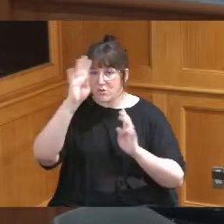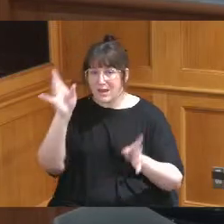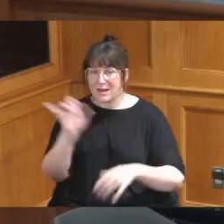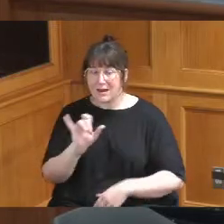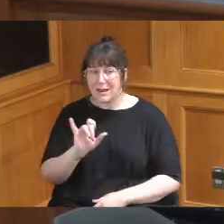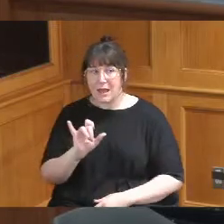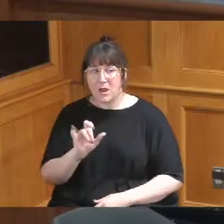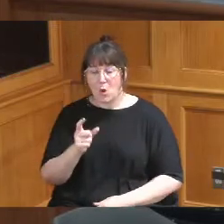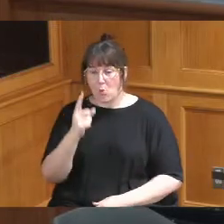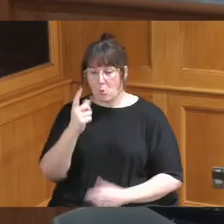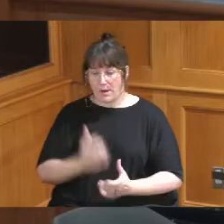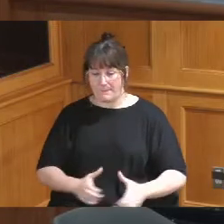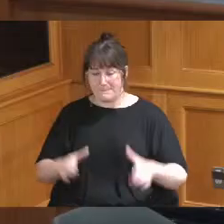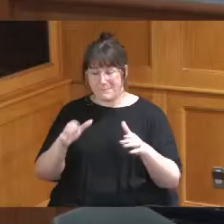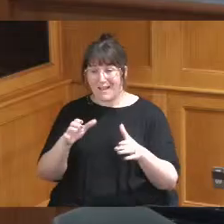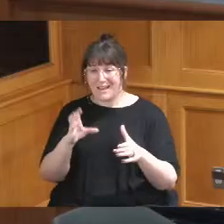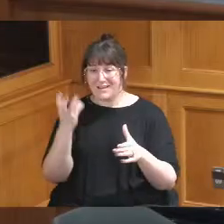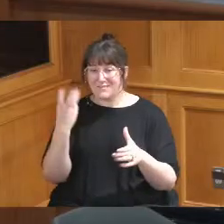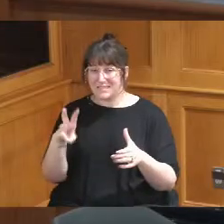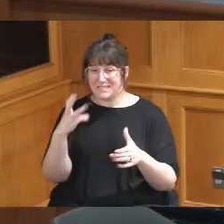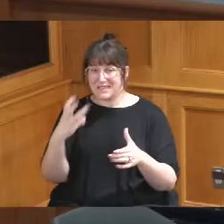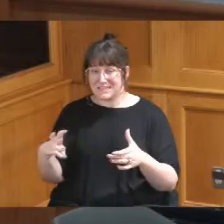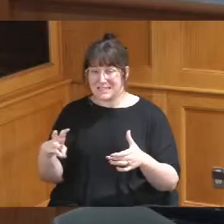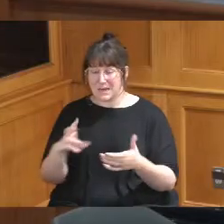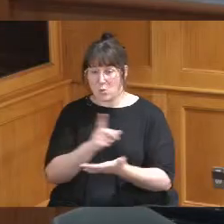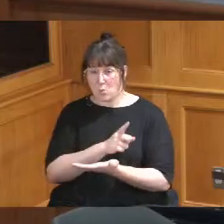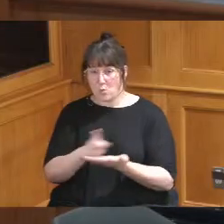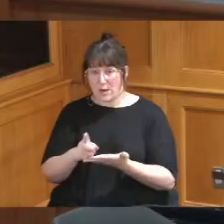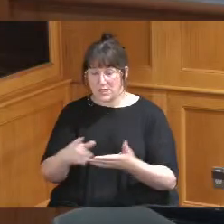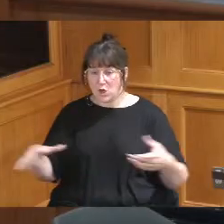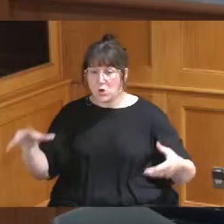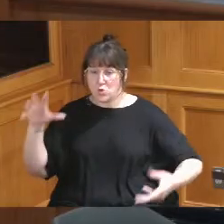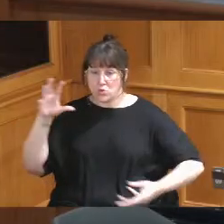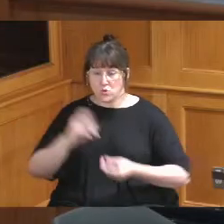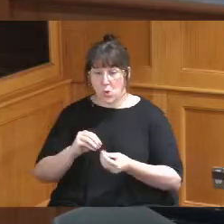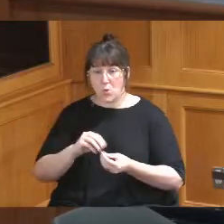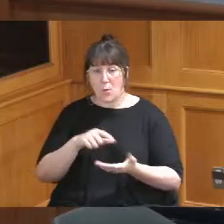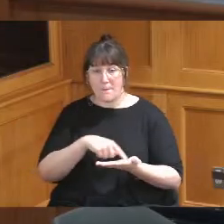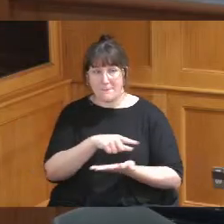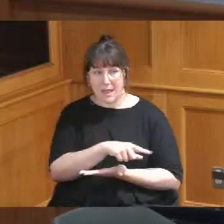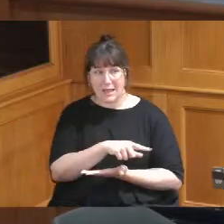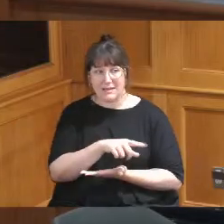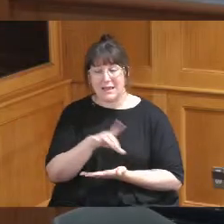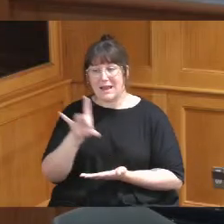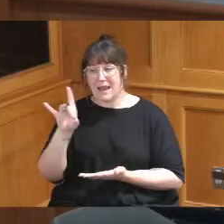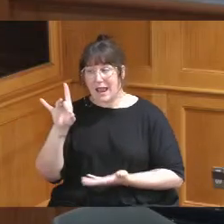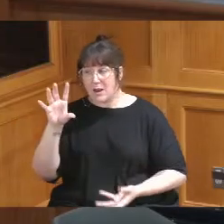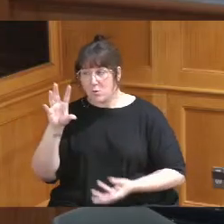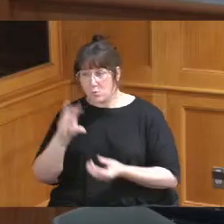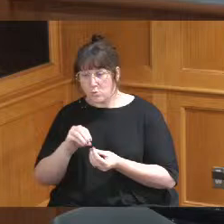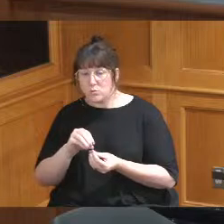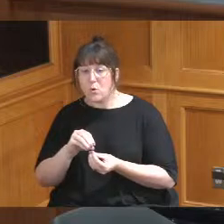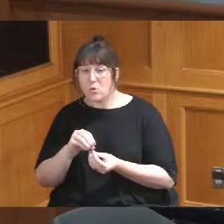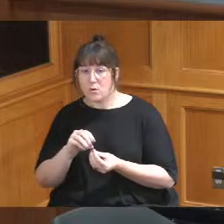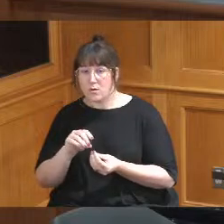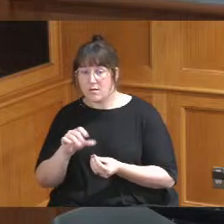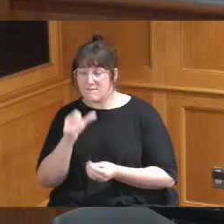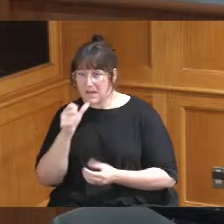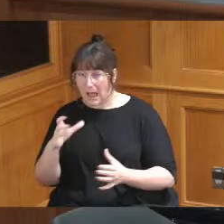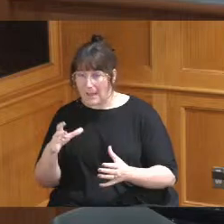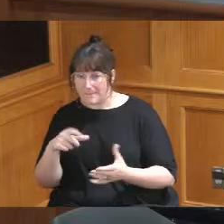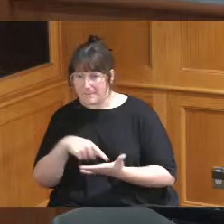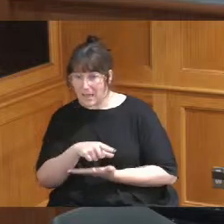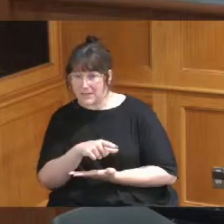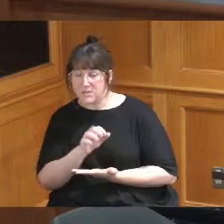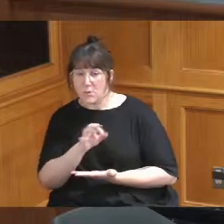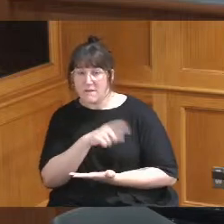one bucket of 16 weeks total of paid leave and 8 weeks total of unpaid leave, so that if they would